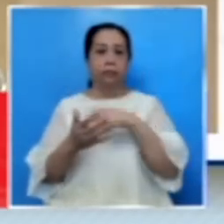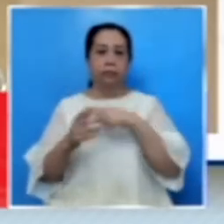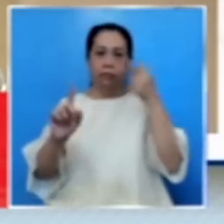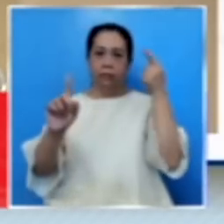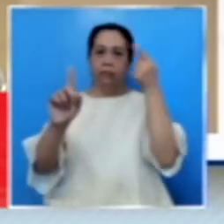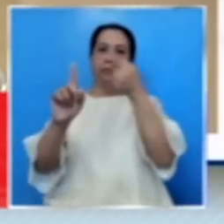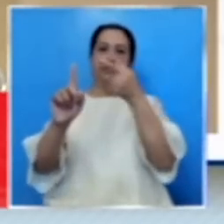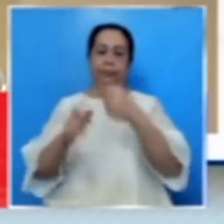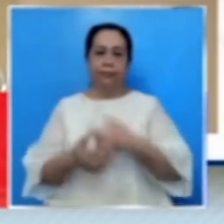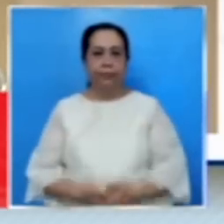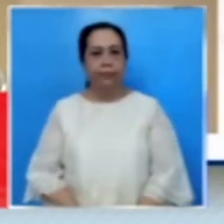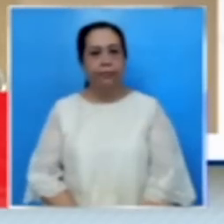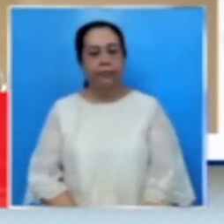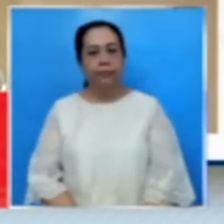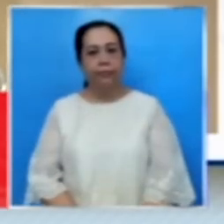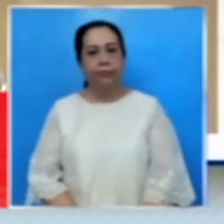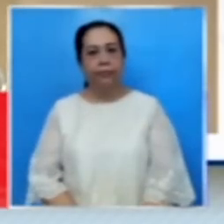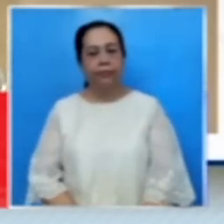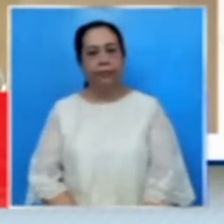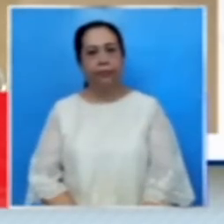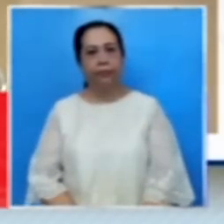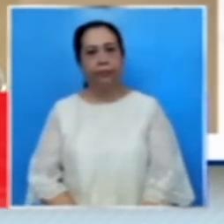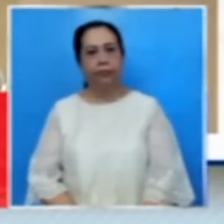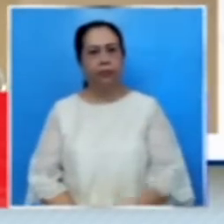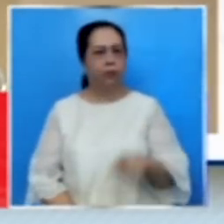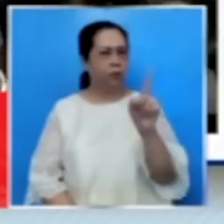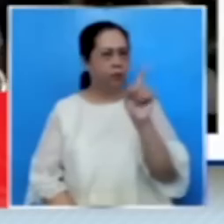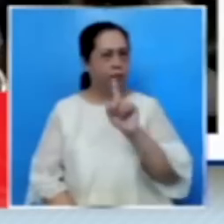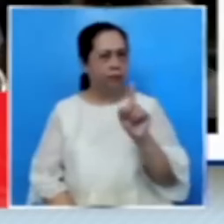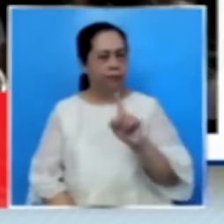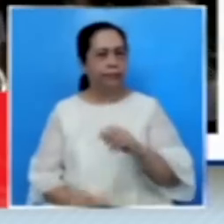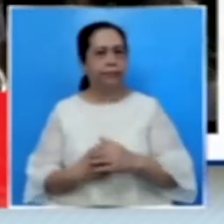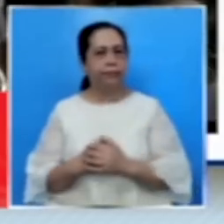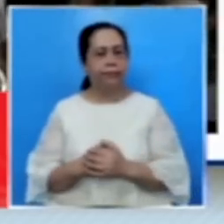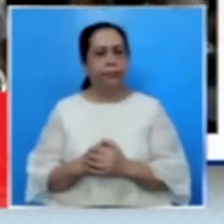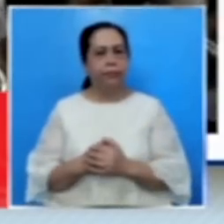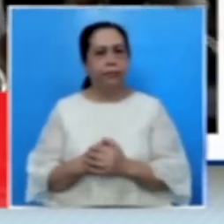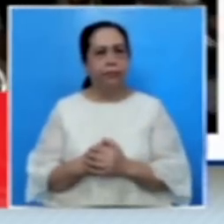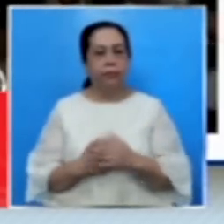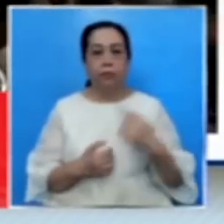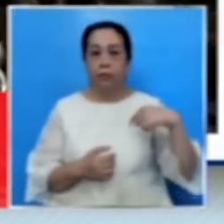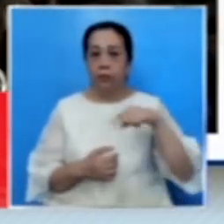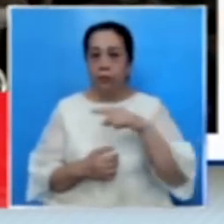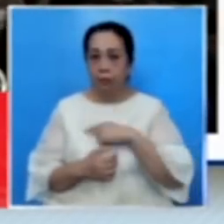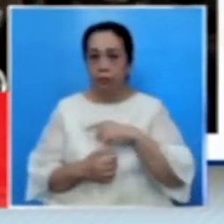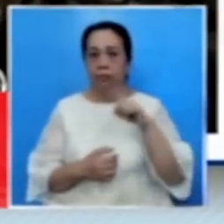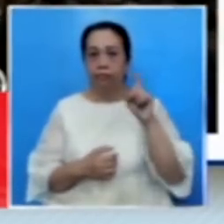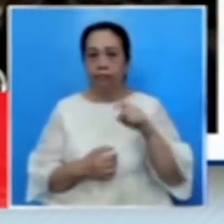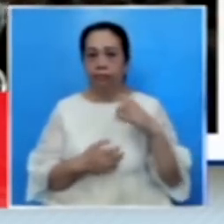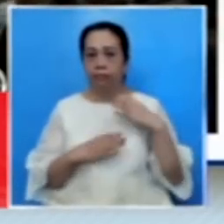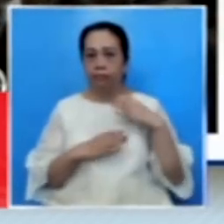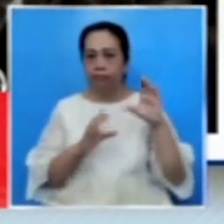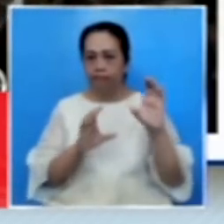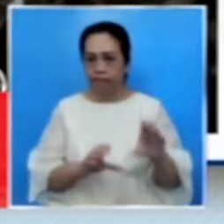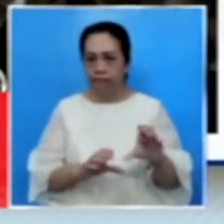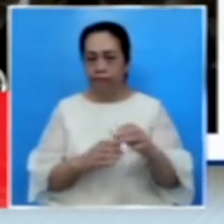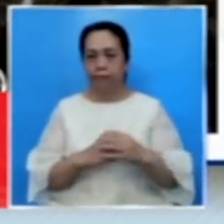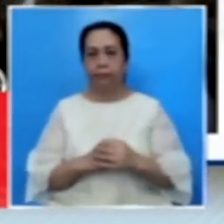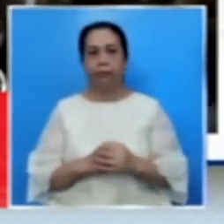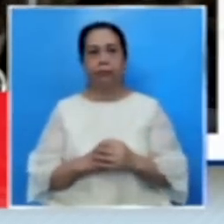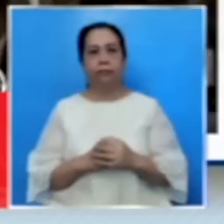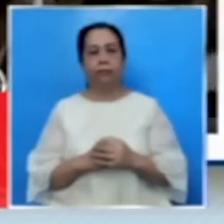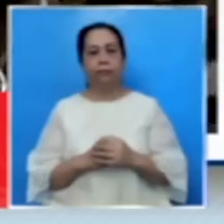aspirations, is that we should commit to the